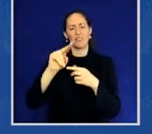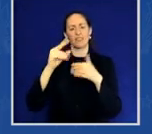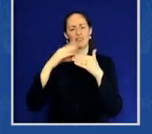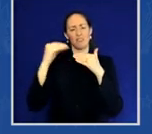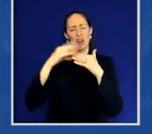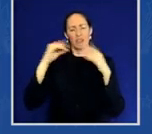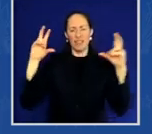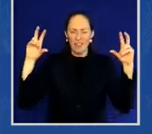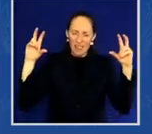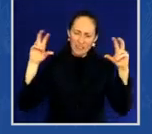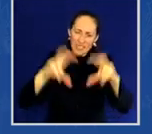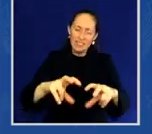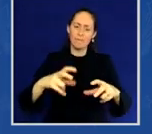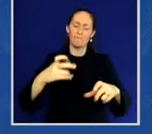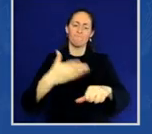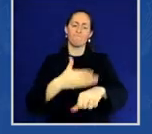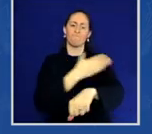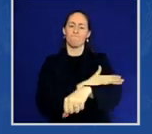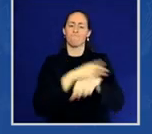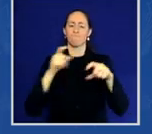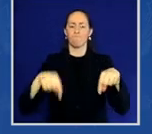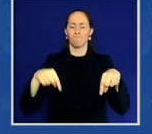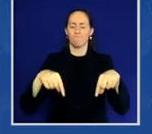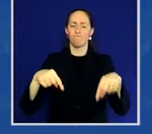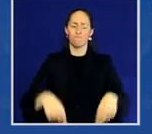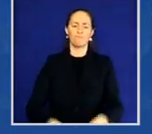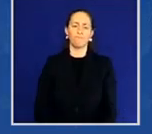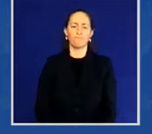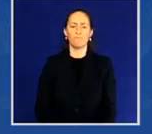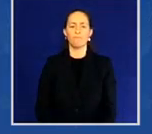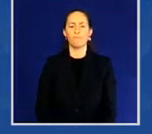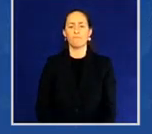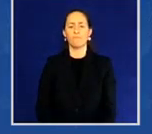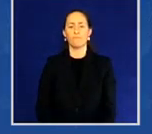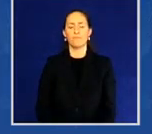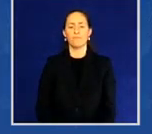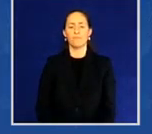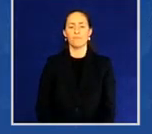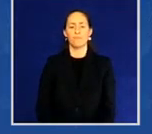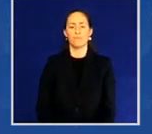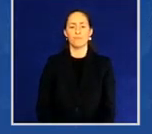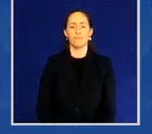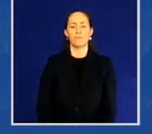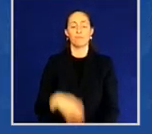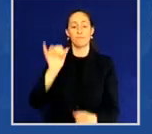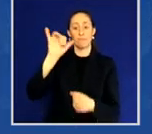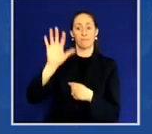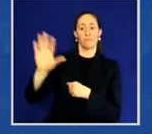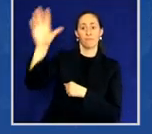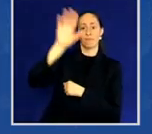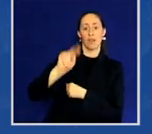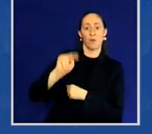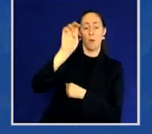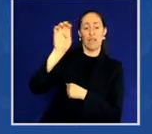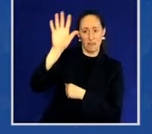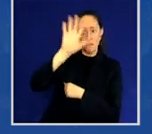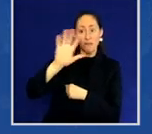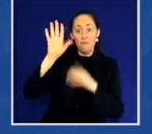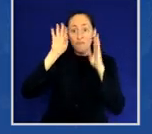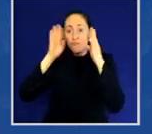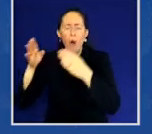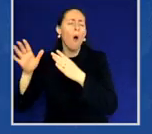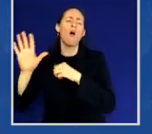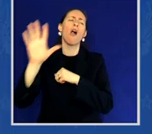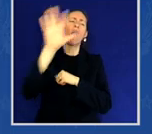existing Amtrak routes, including the Northeast Corridor, but nationwide. And we're talking about union jobs, as I